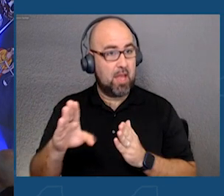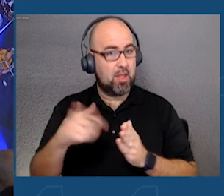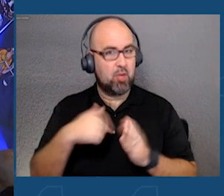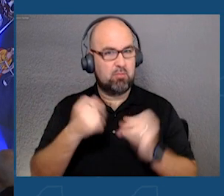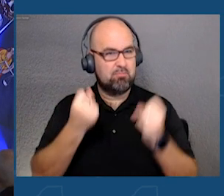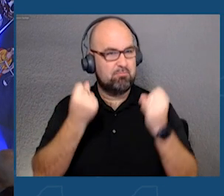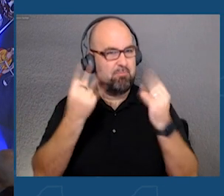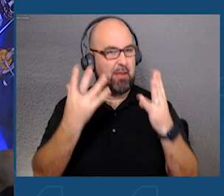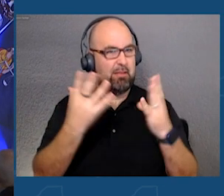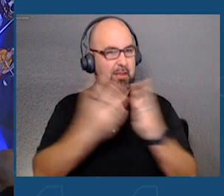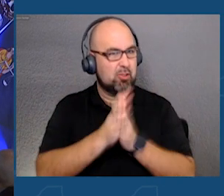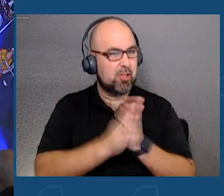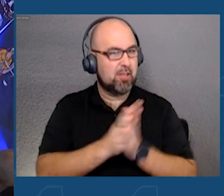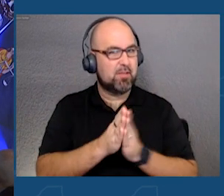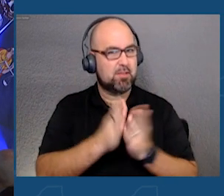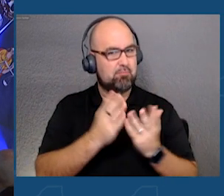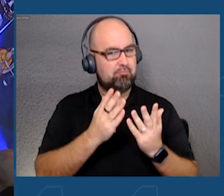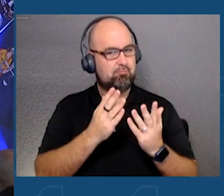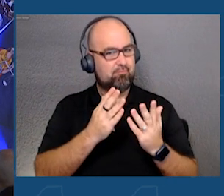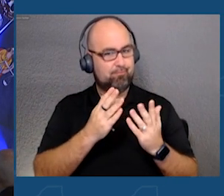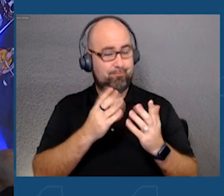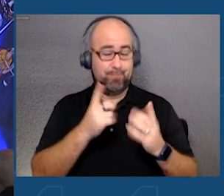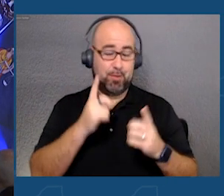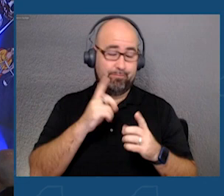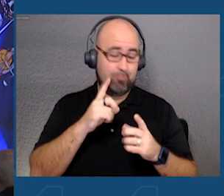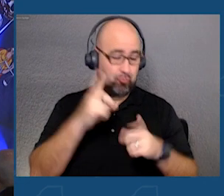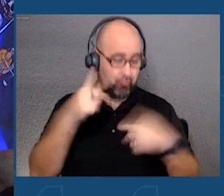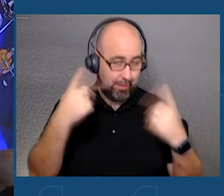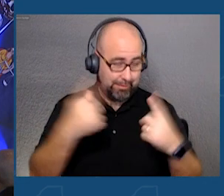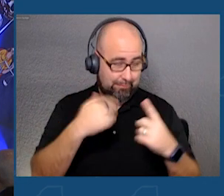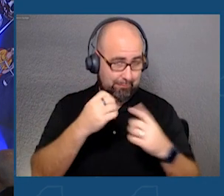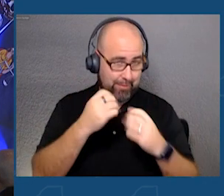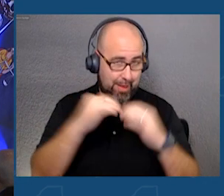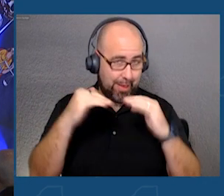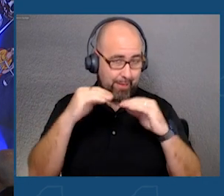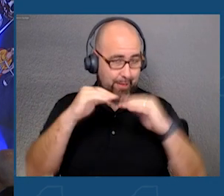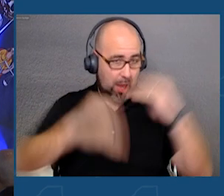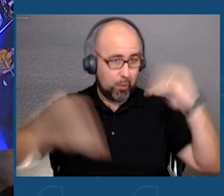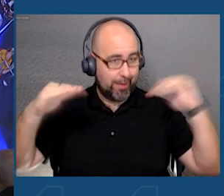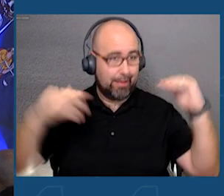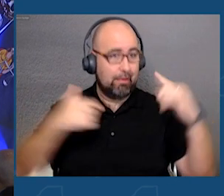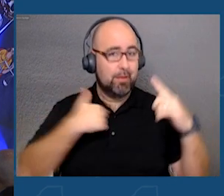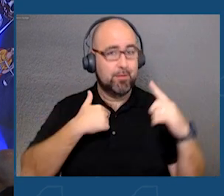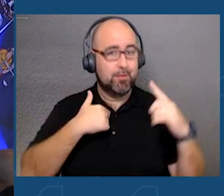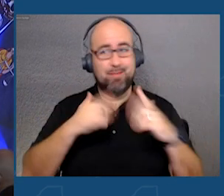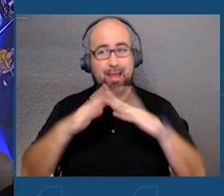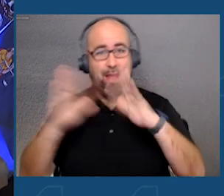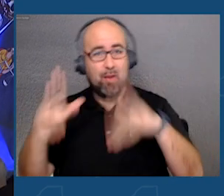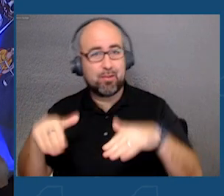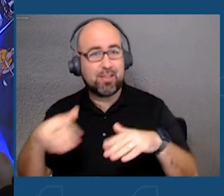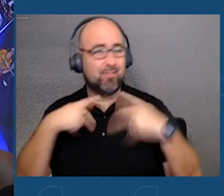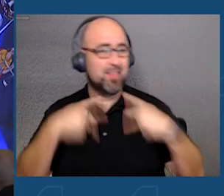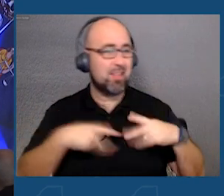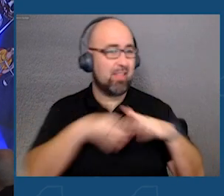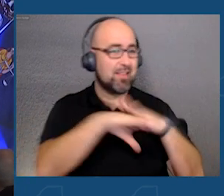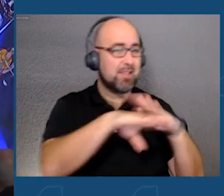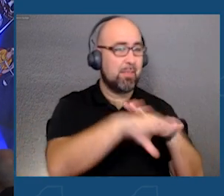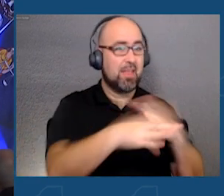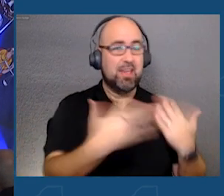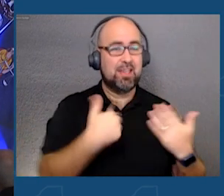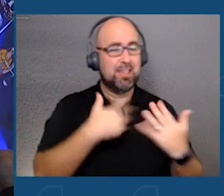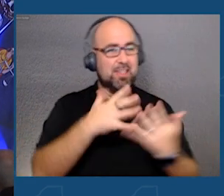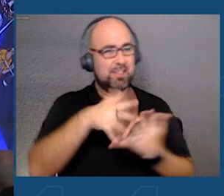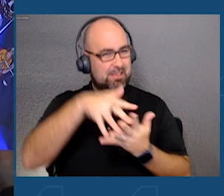equity, everything from affordable housing to physical accessibility. So it is embedded specifically in a number of the